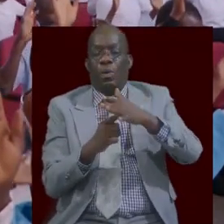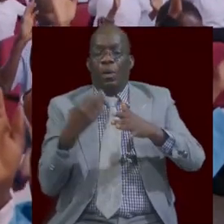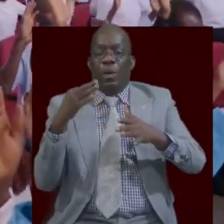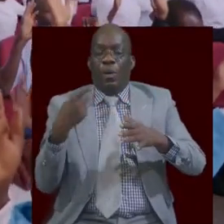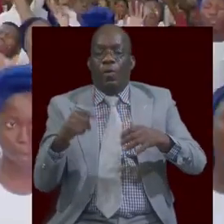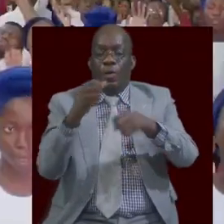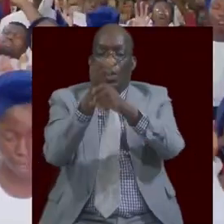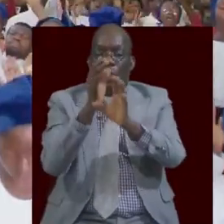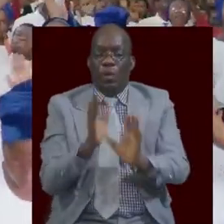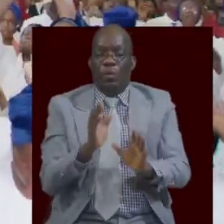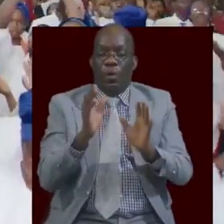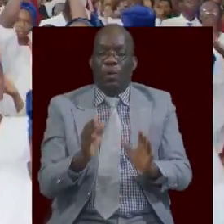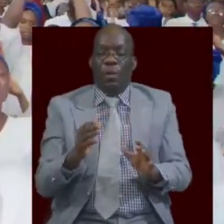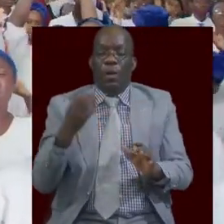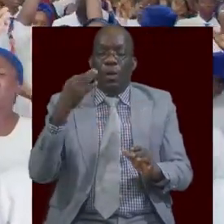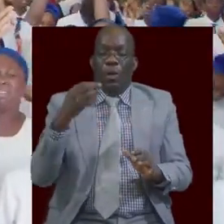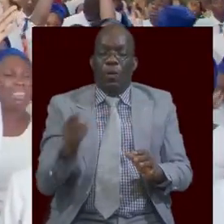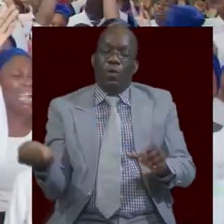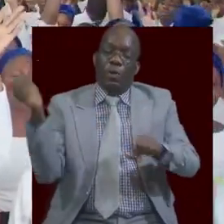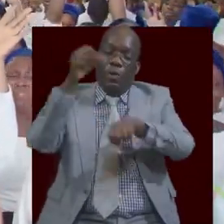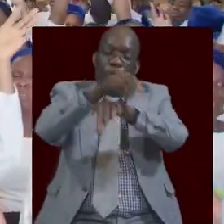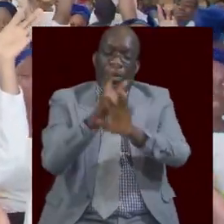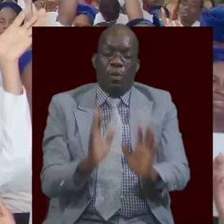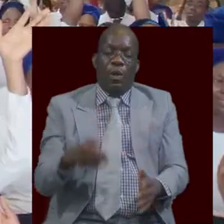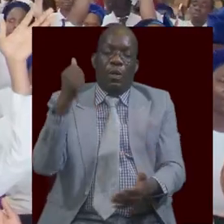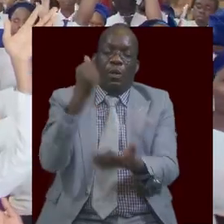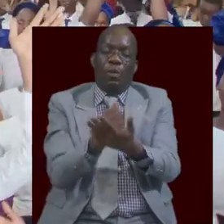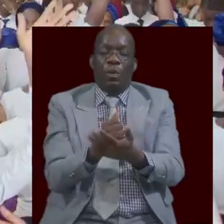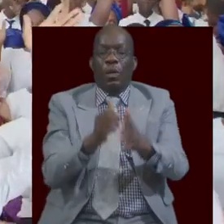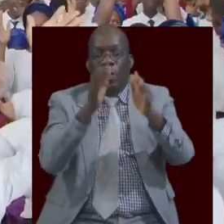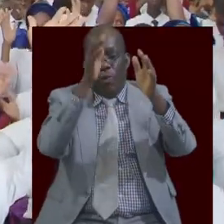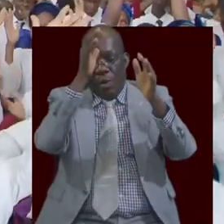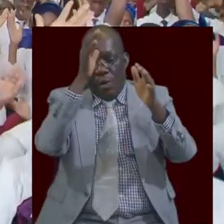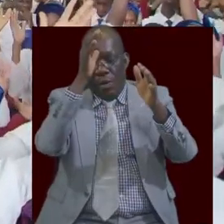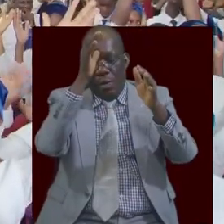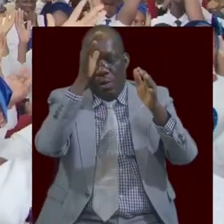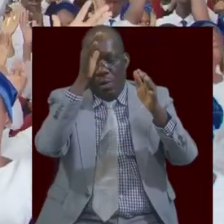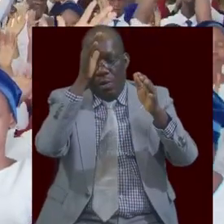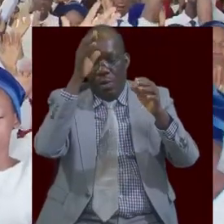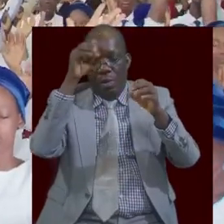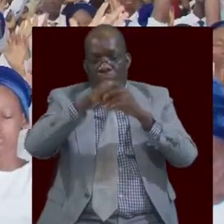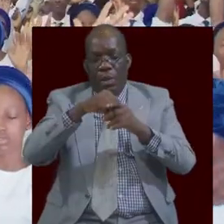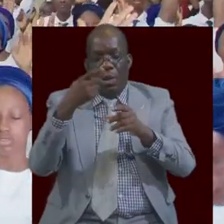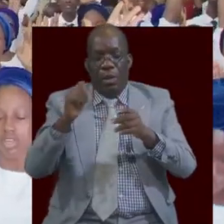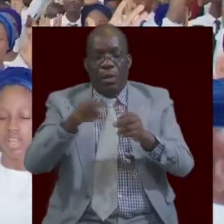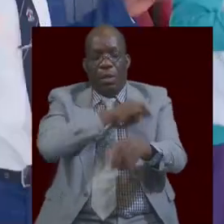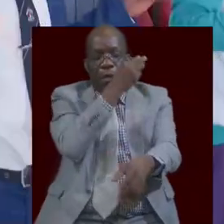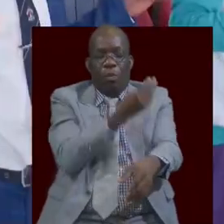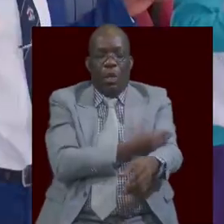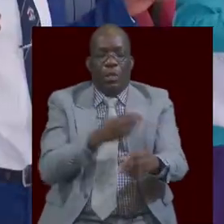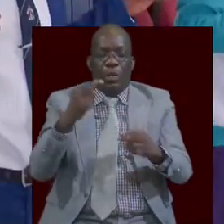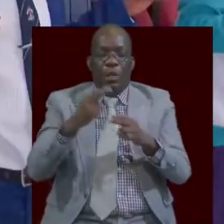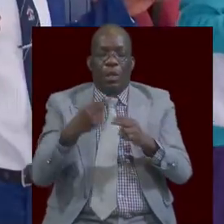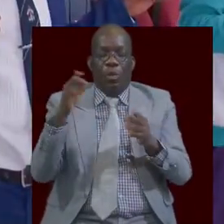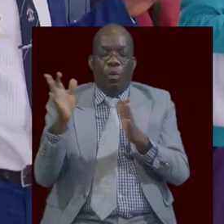achiever, of the overcomer. Father, in the mighty name of